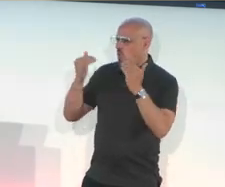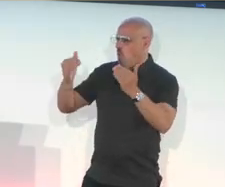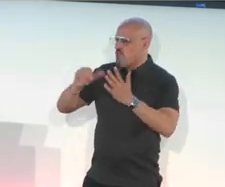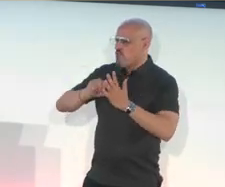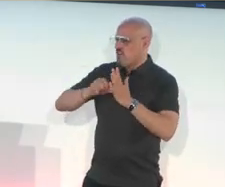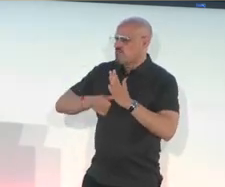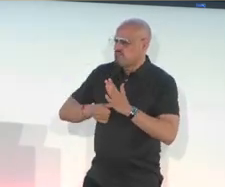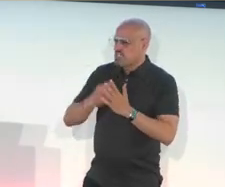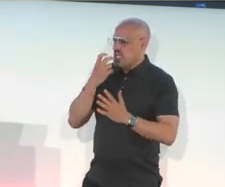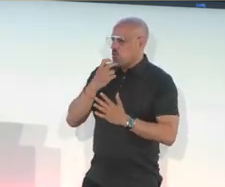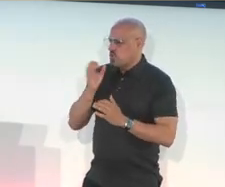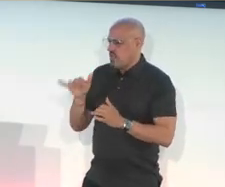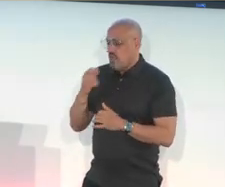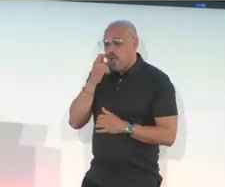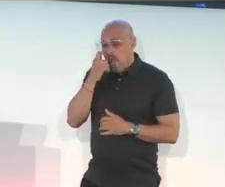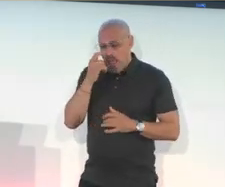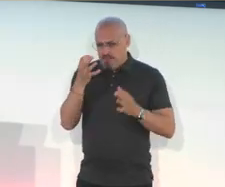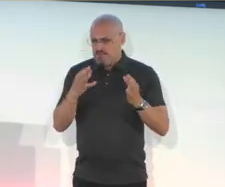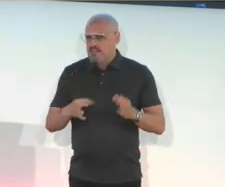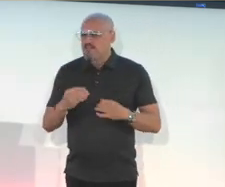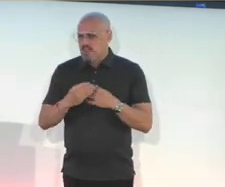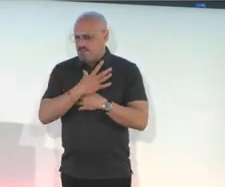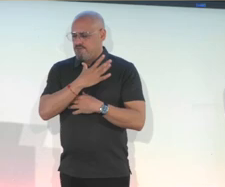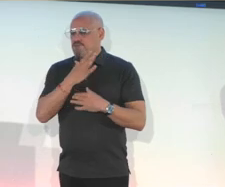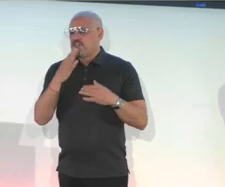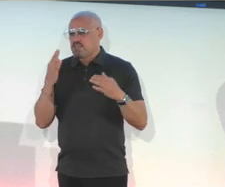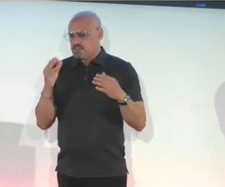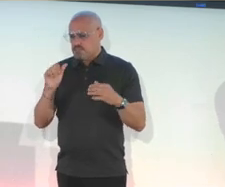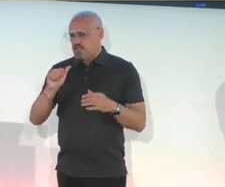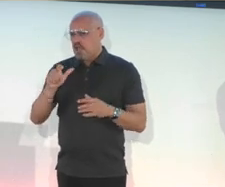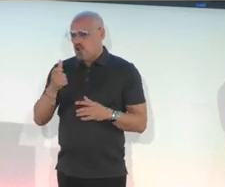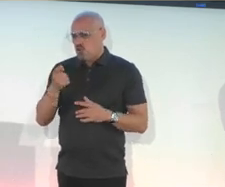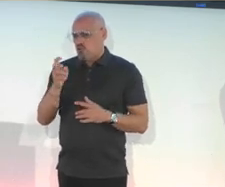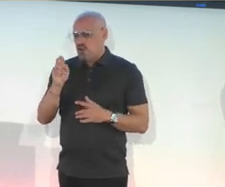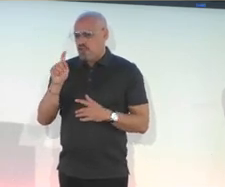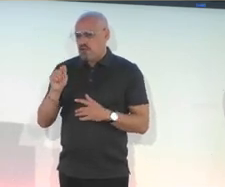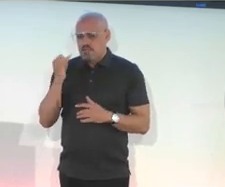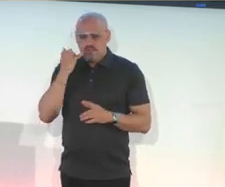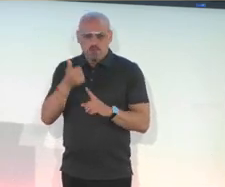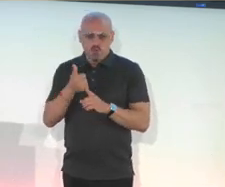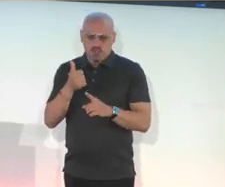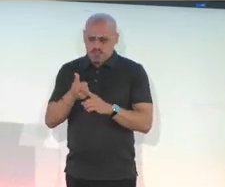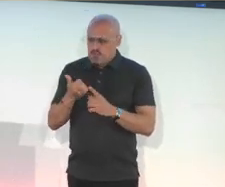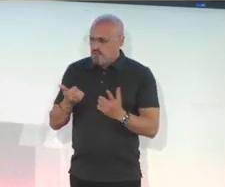movements. That definitely affects the error rates. Then,